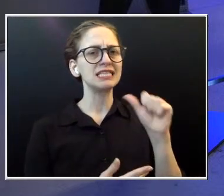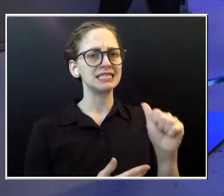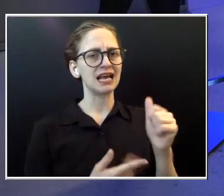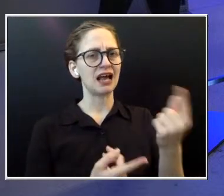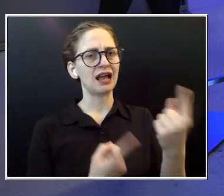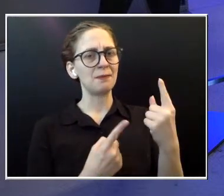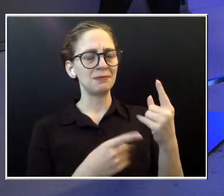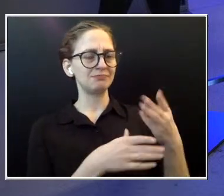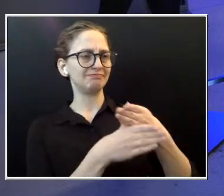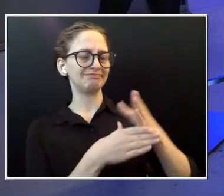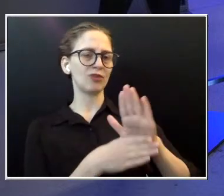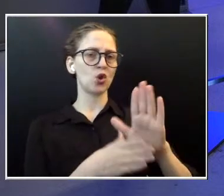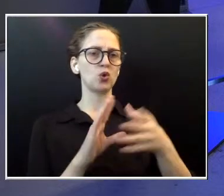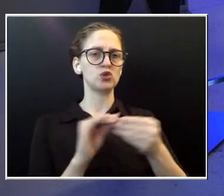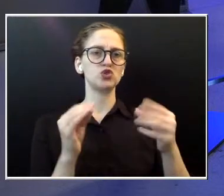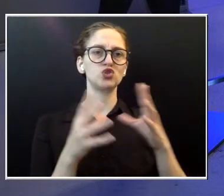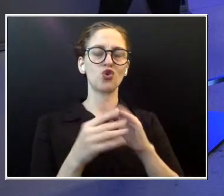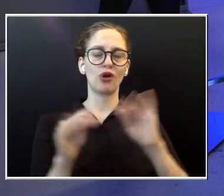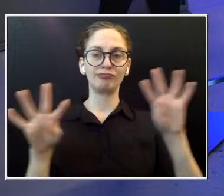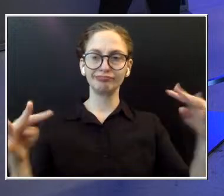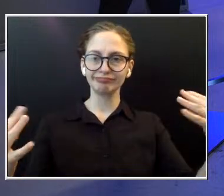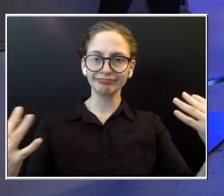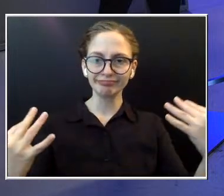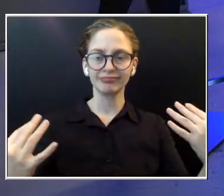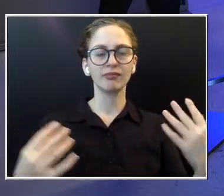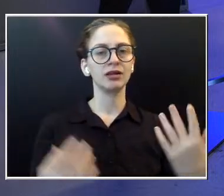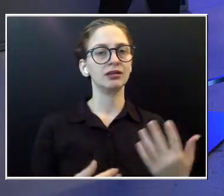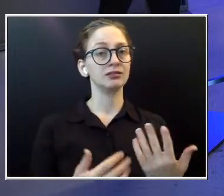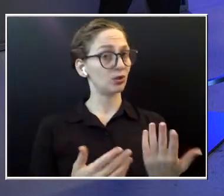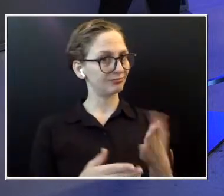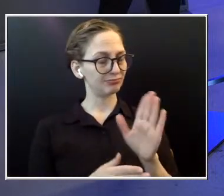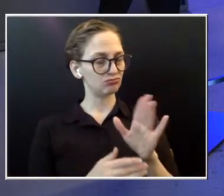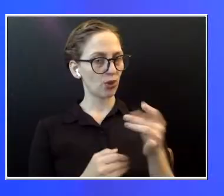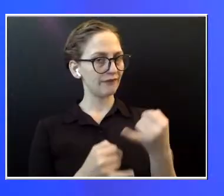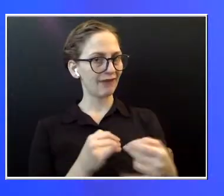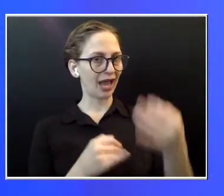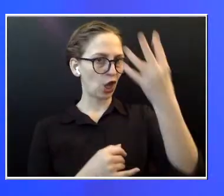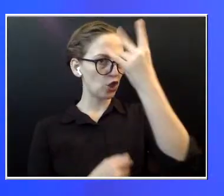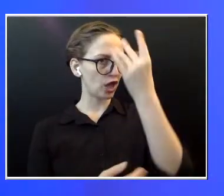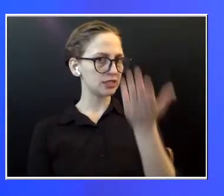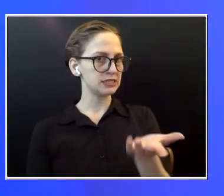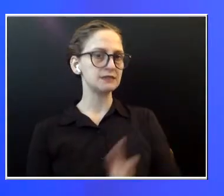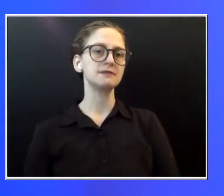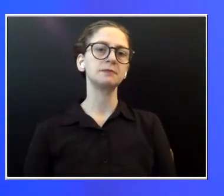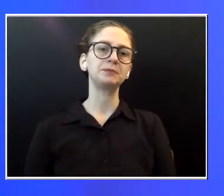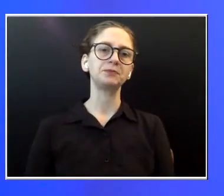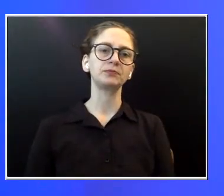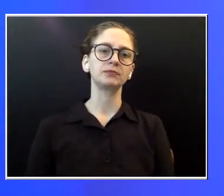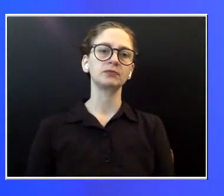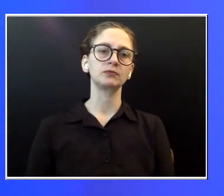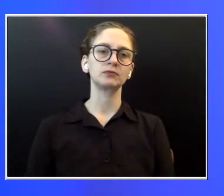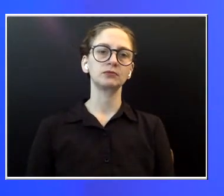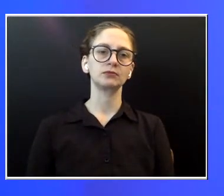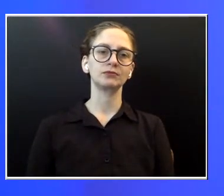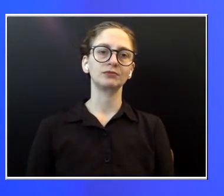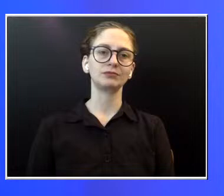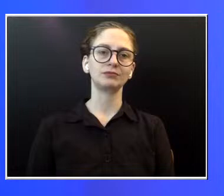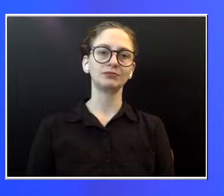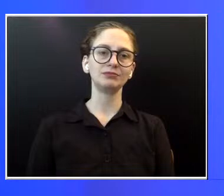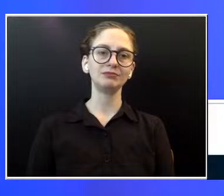television, in front of all these people. So first of all, final thoughts. I had to think about whether to come on here,